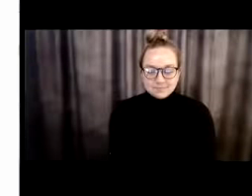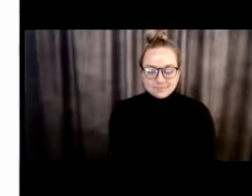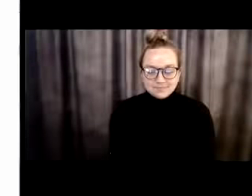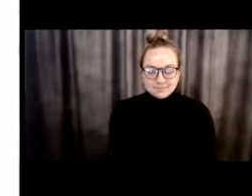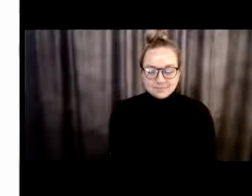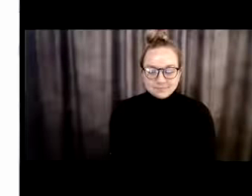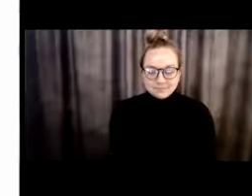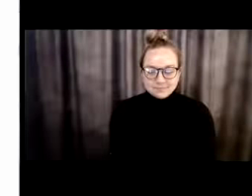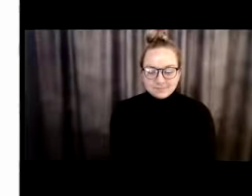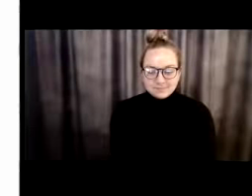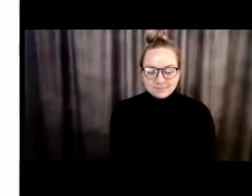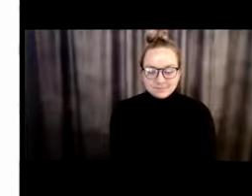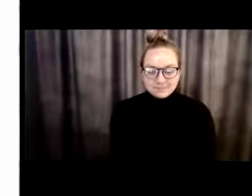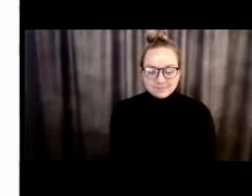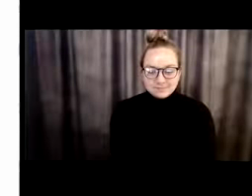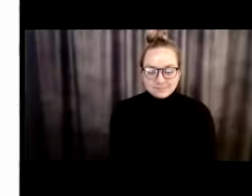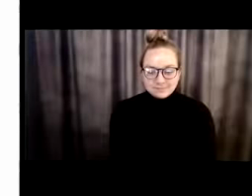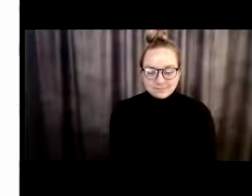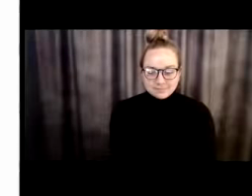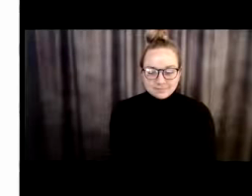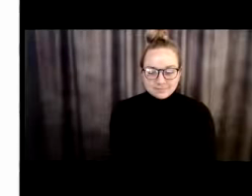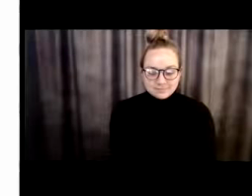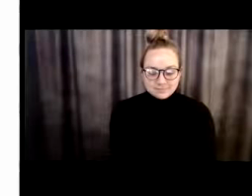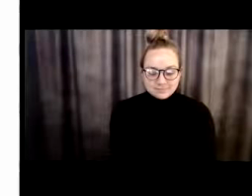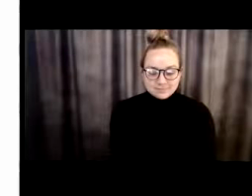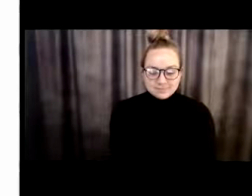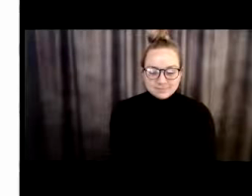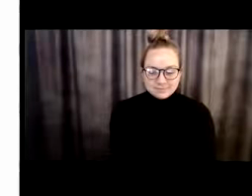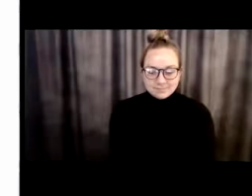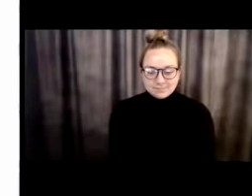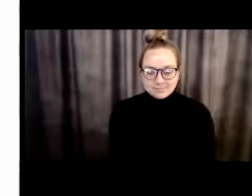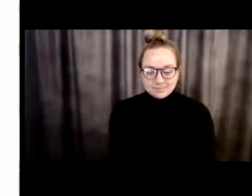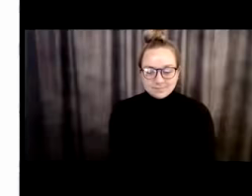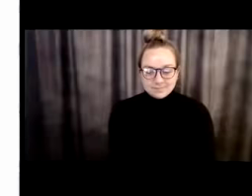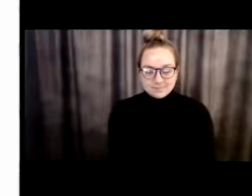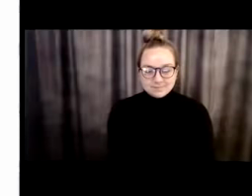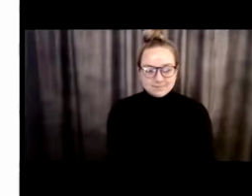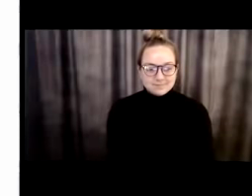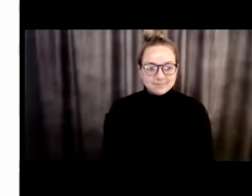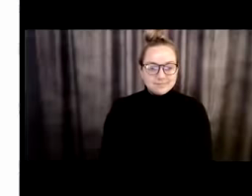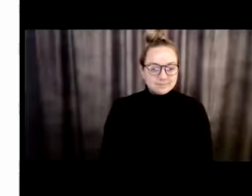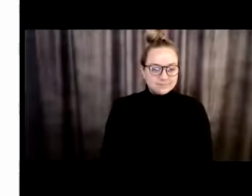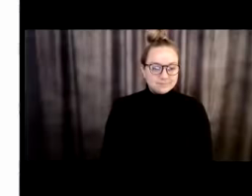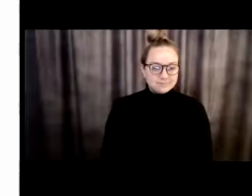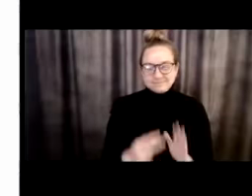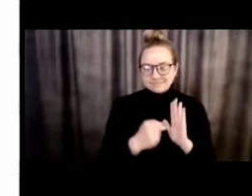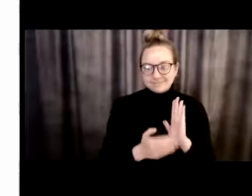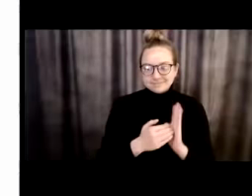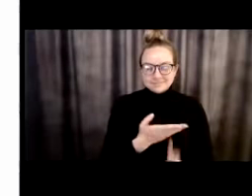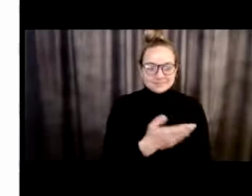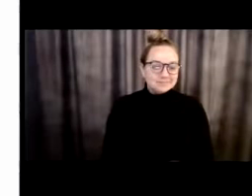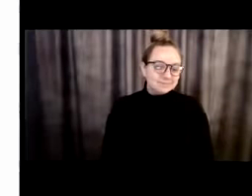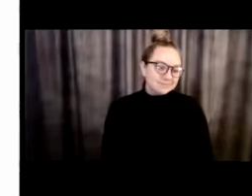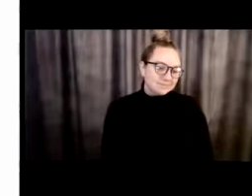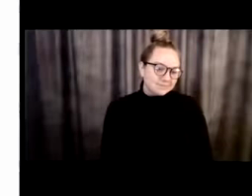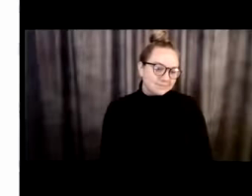Set-minded educators, old school educators, folks who haven't been trained in a while.